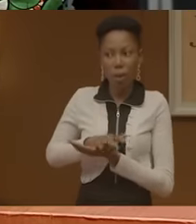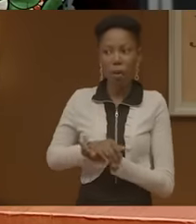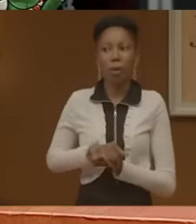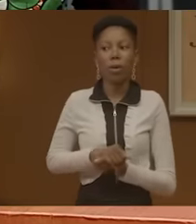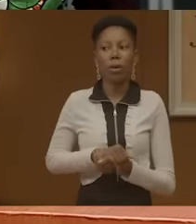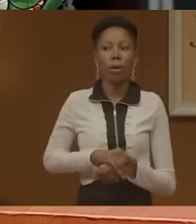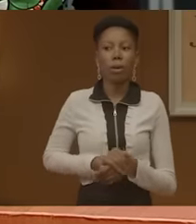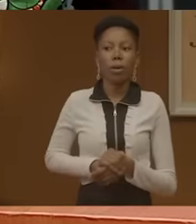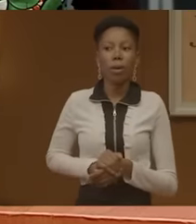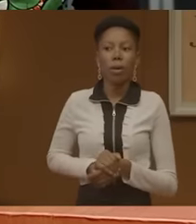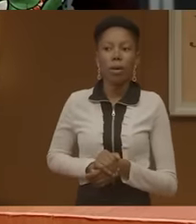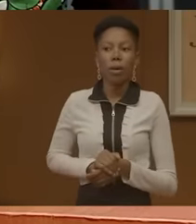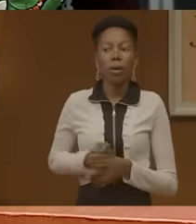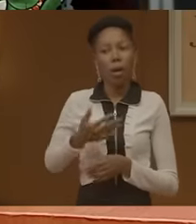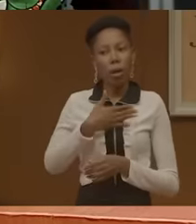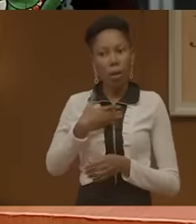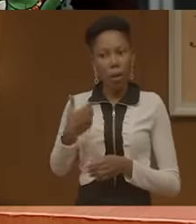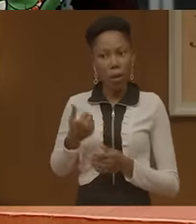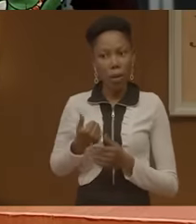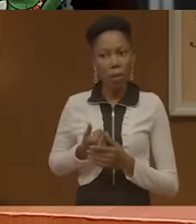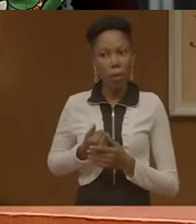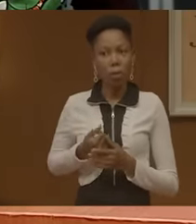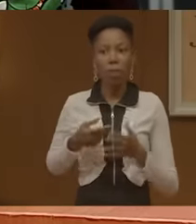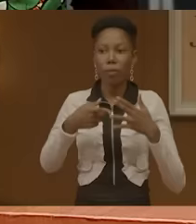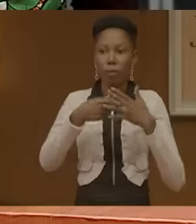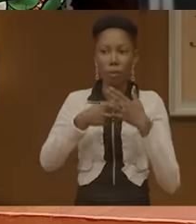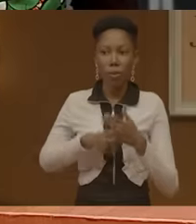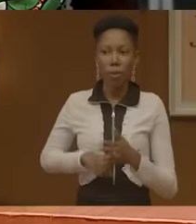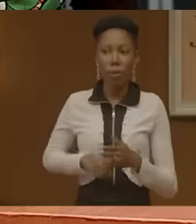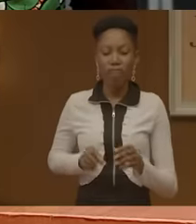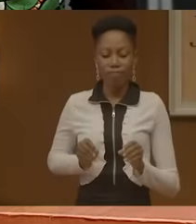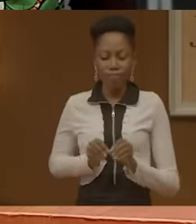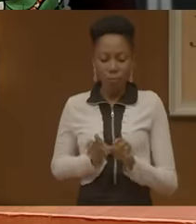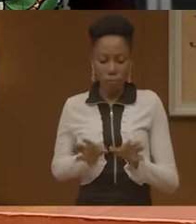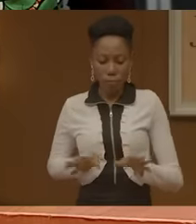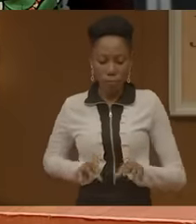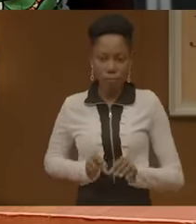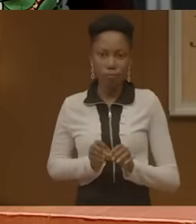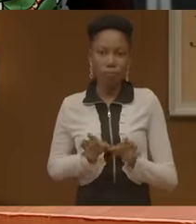pores. And it just started to